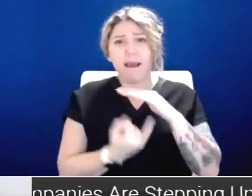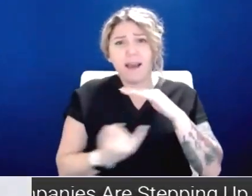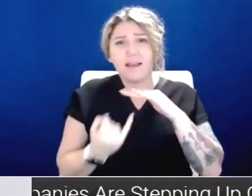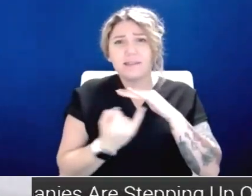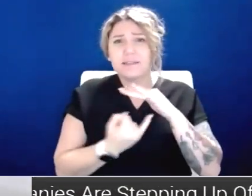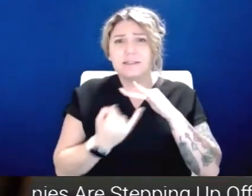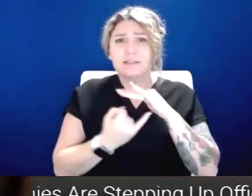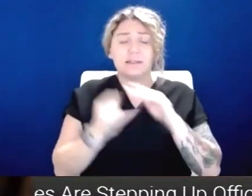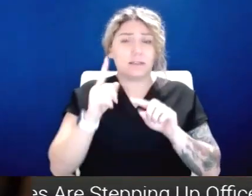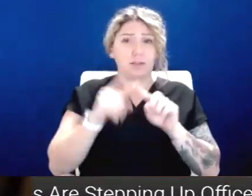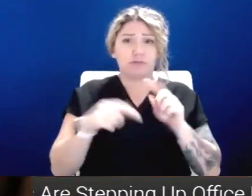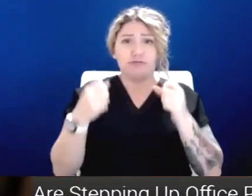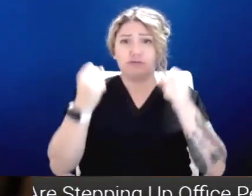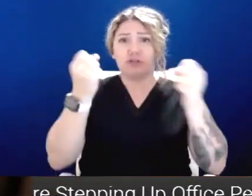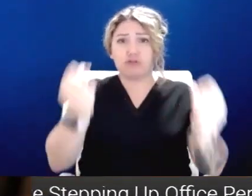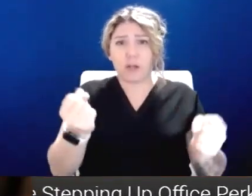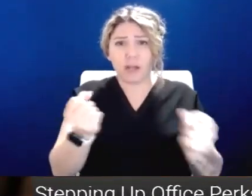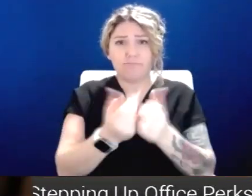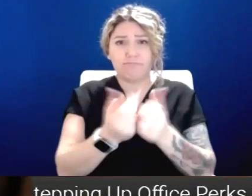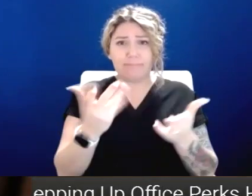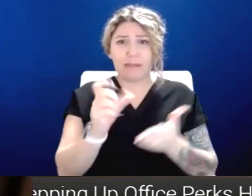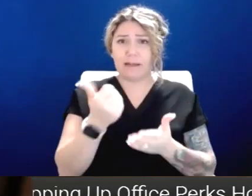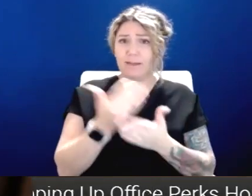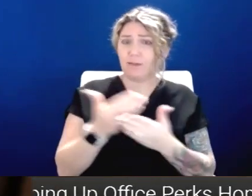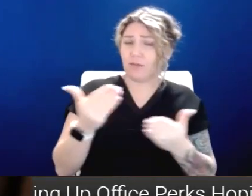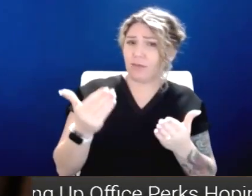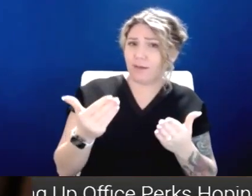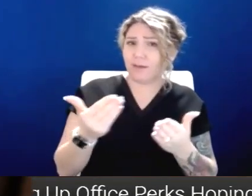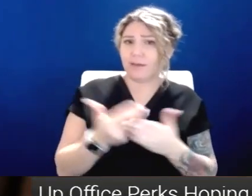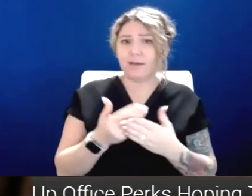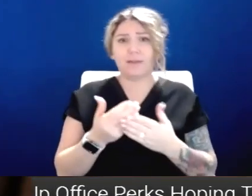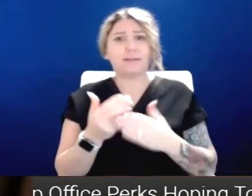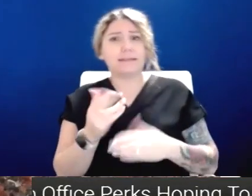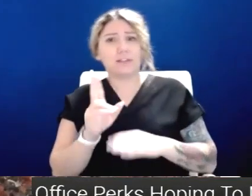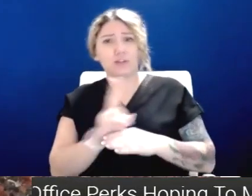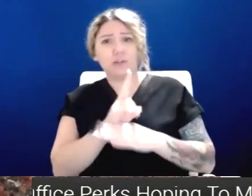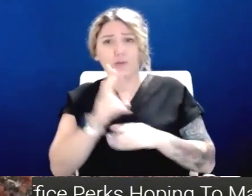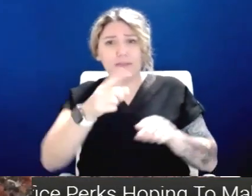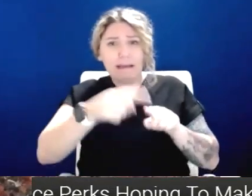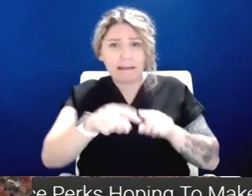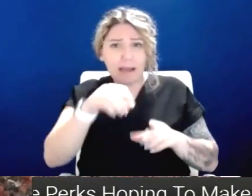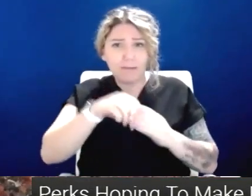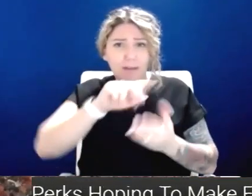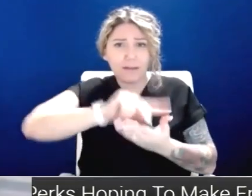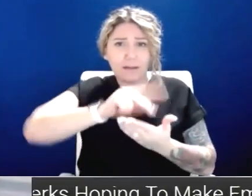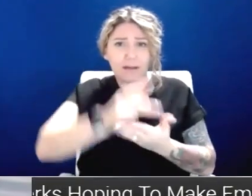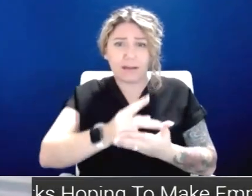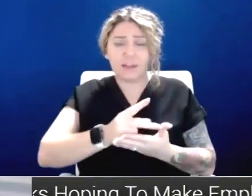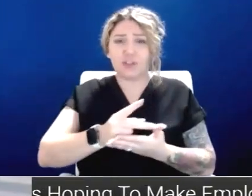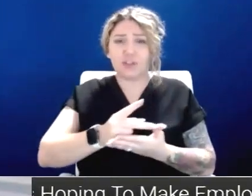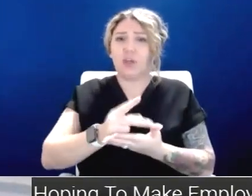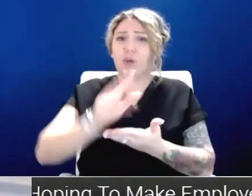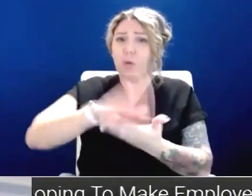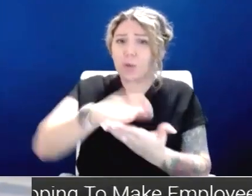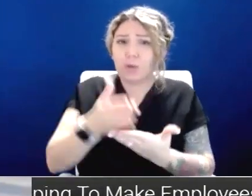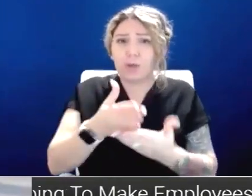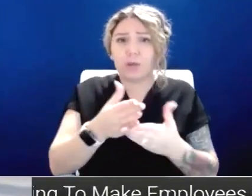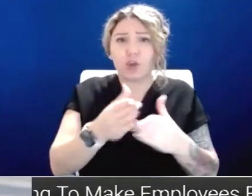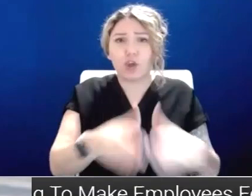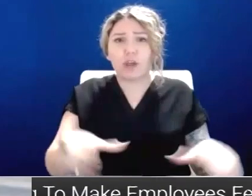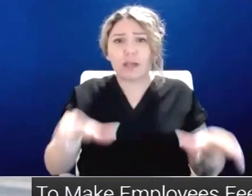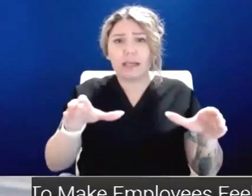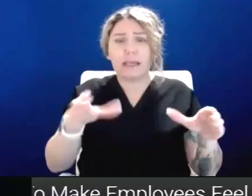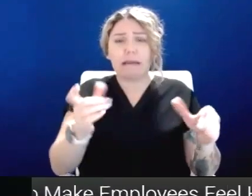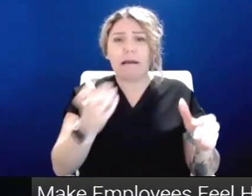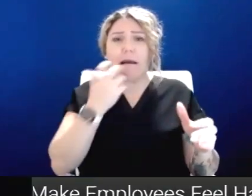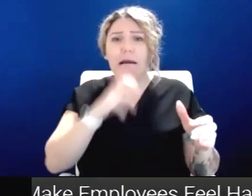drive or do many of the other things we tend to take for granted. Using a knife in the kitchen, cooking over a stove, walking up the stairs, riding an